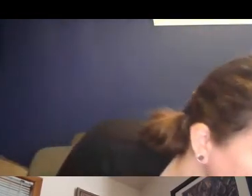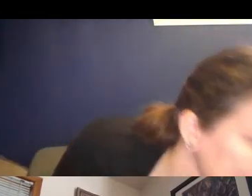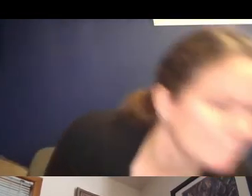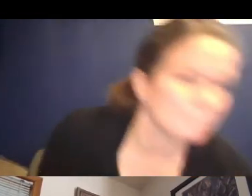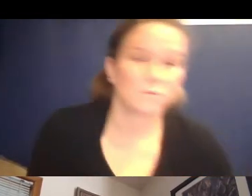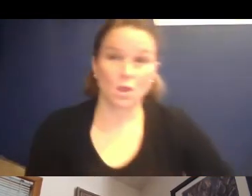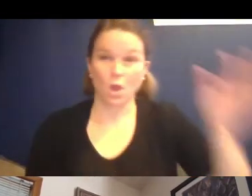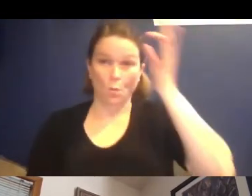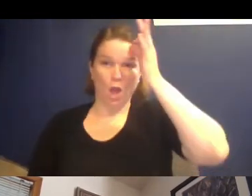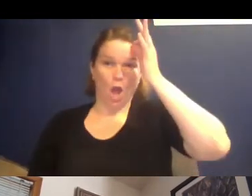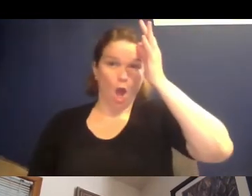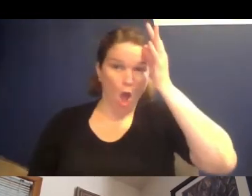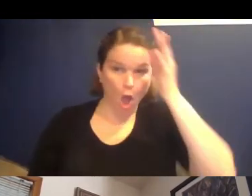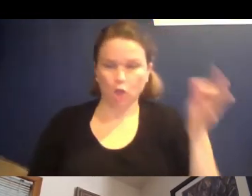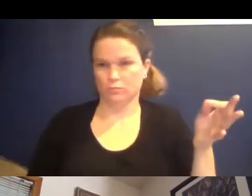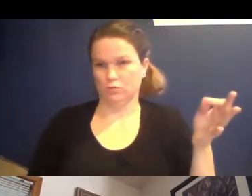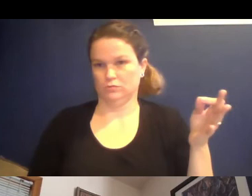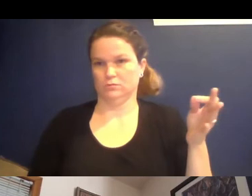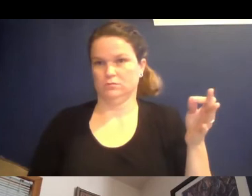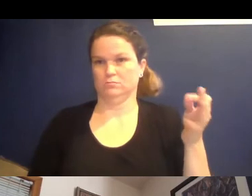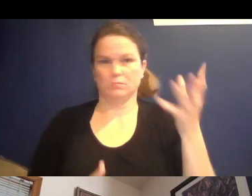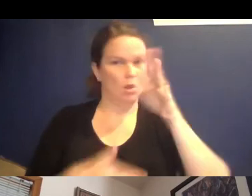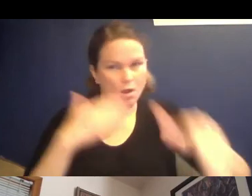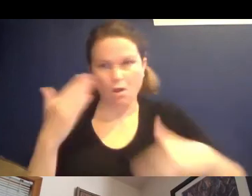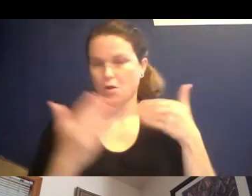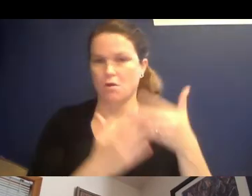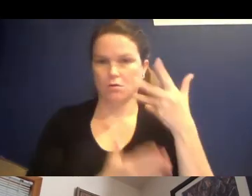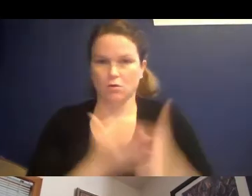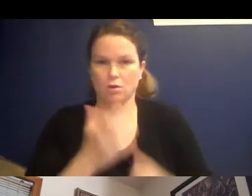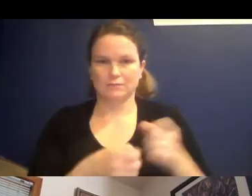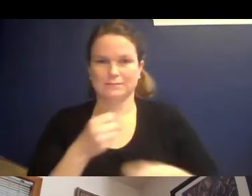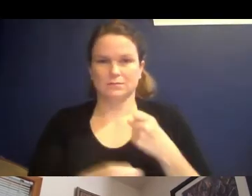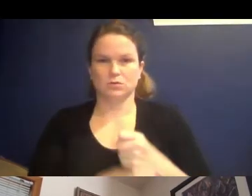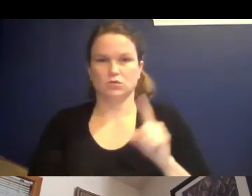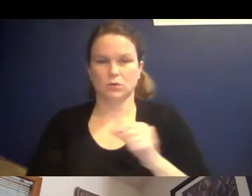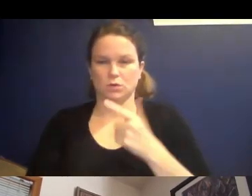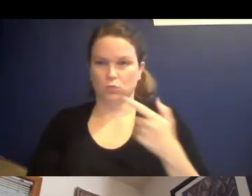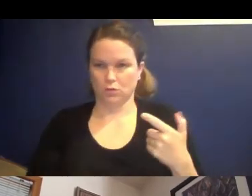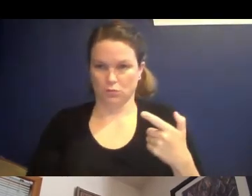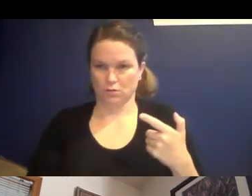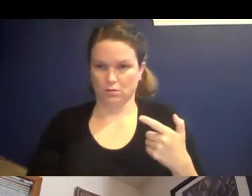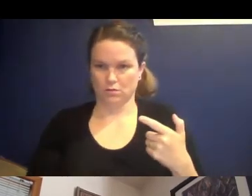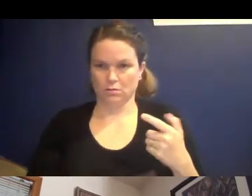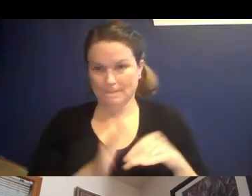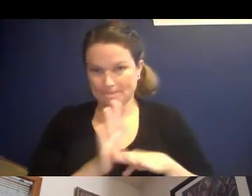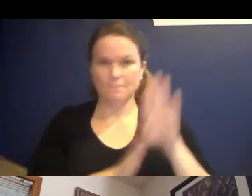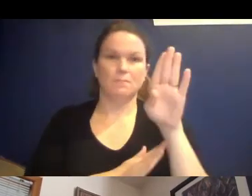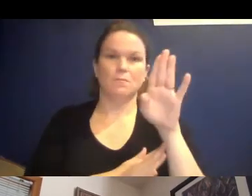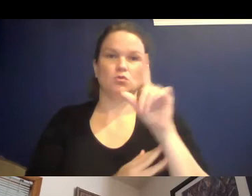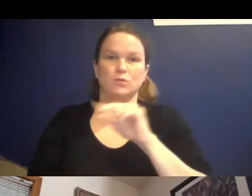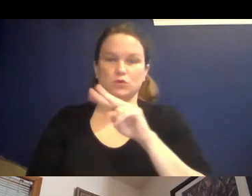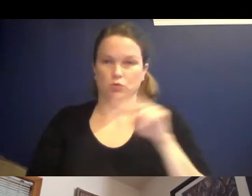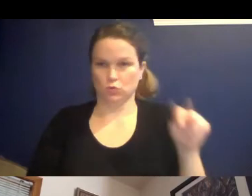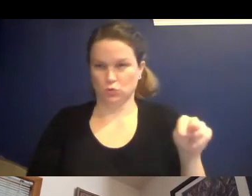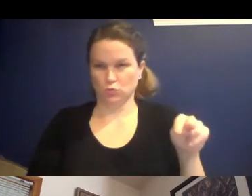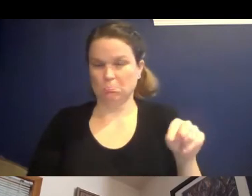our butterflies almost became extinct in the year 2021. Then we had a resurgence in 2022. We had